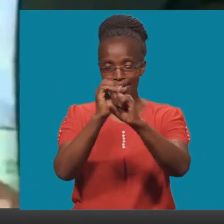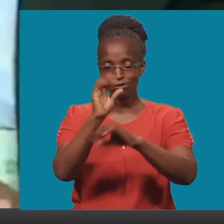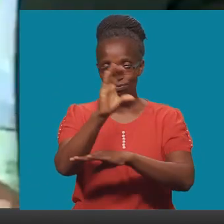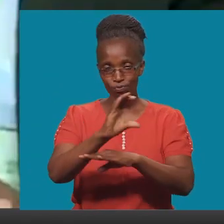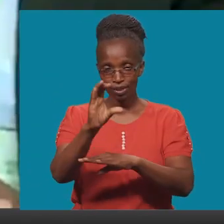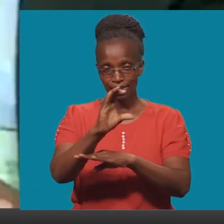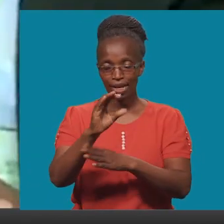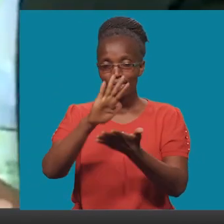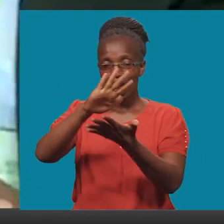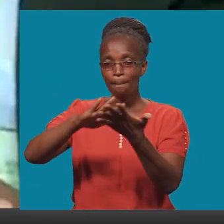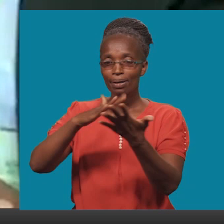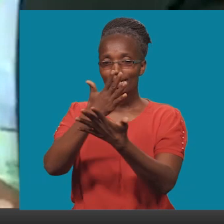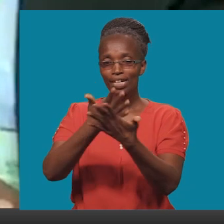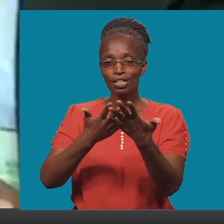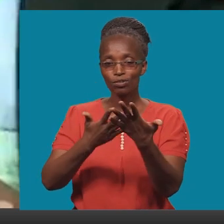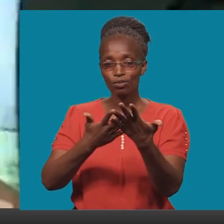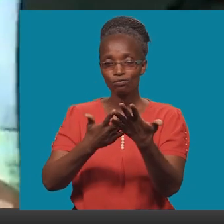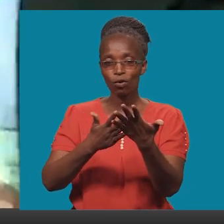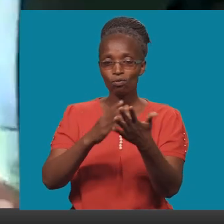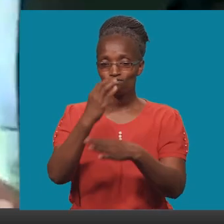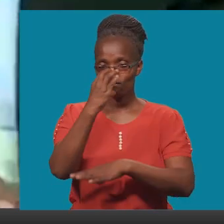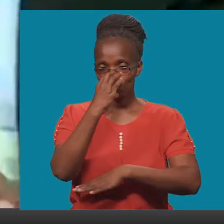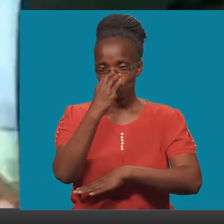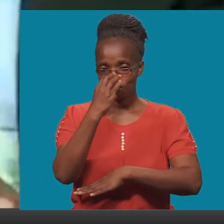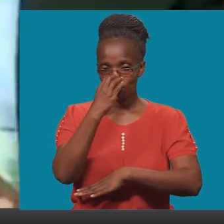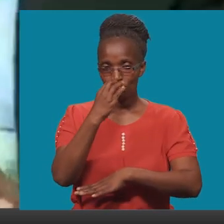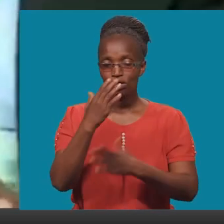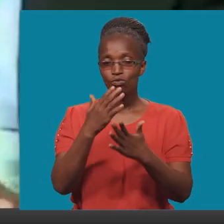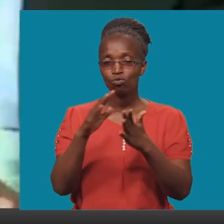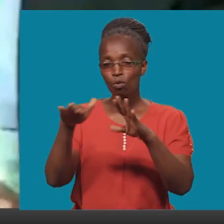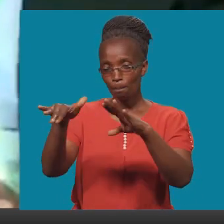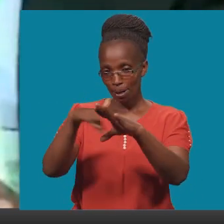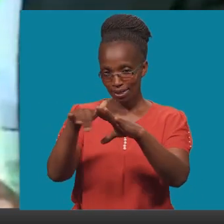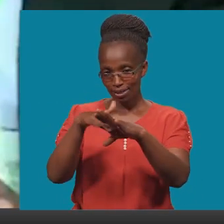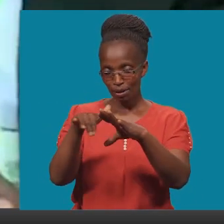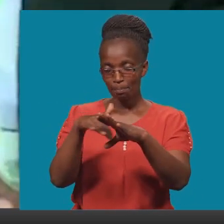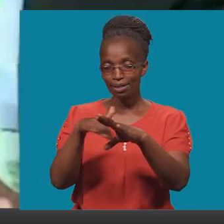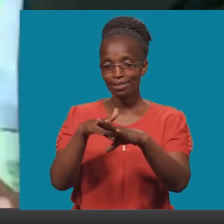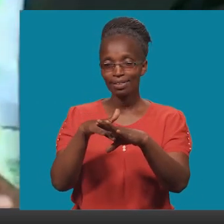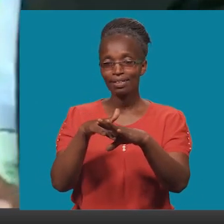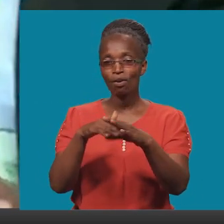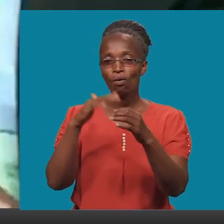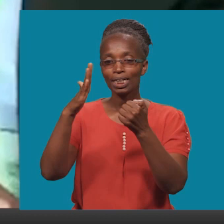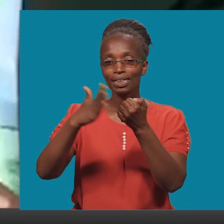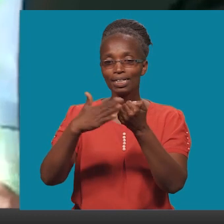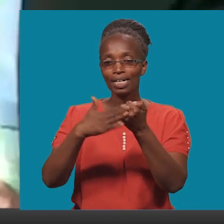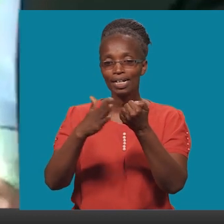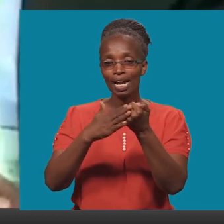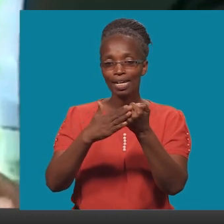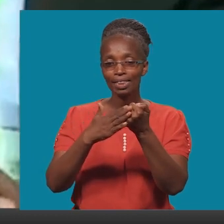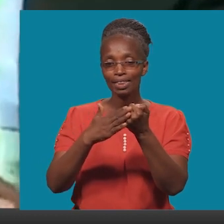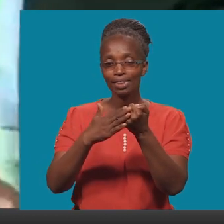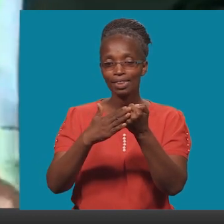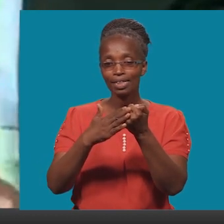The application of William Samoei Ruto and running mate for to be participate in the 9th